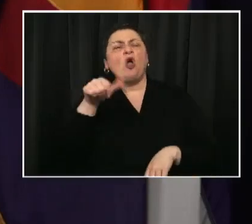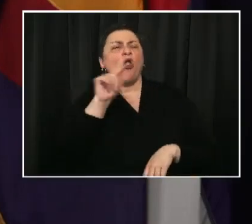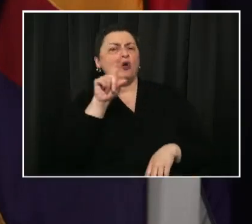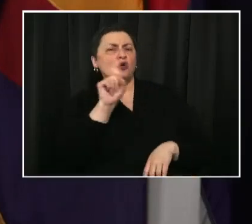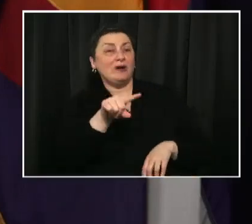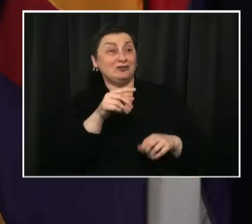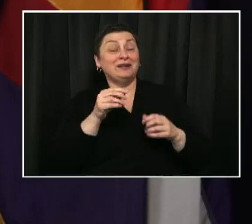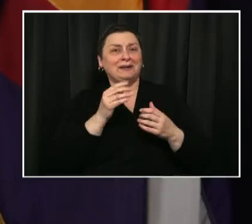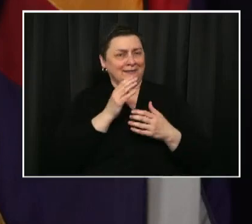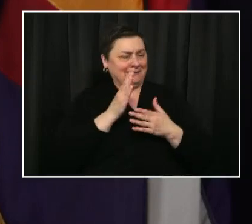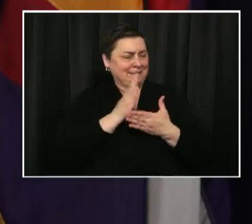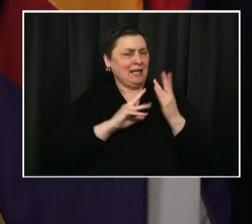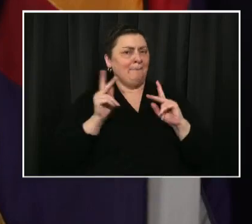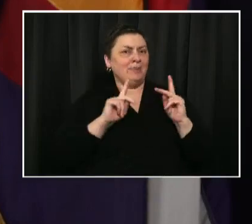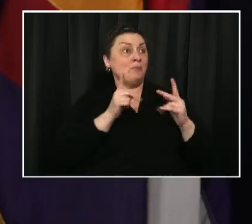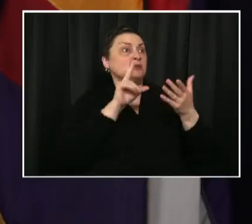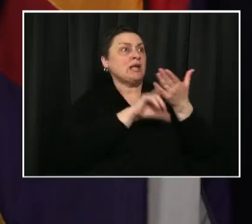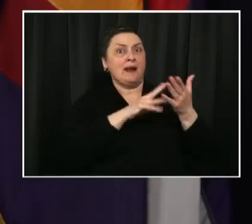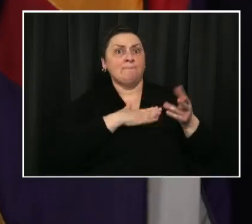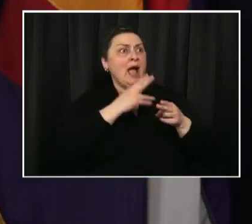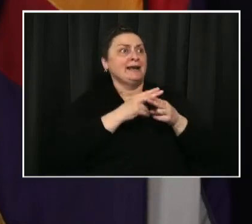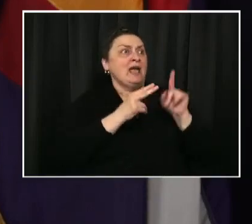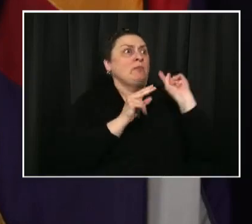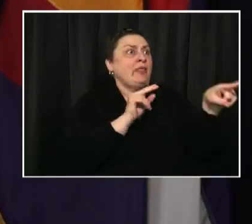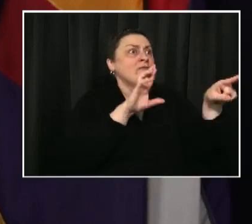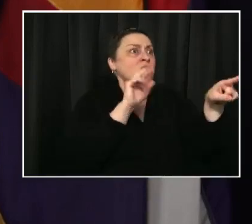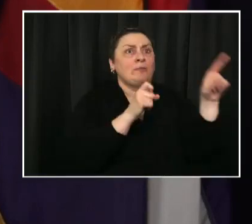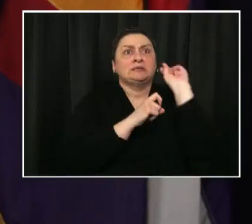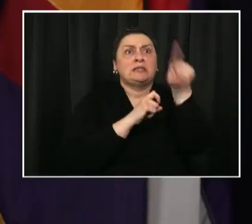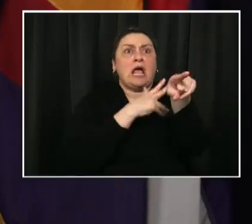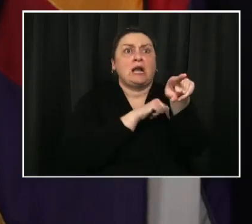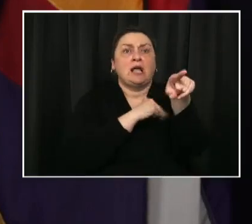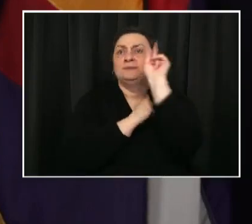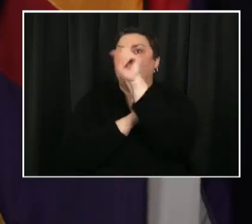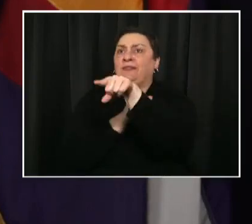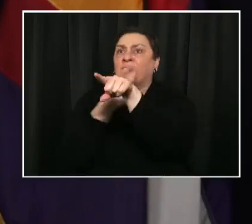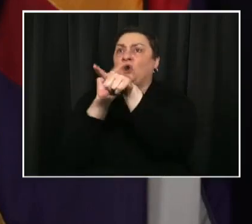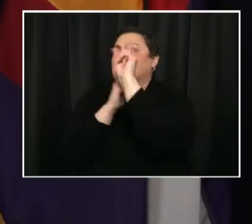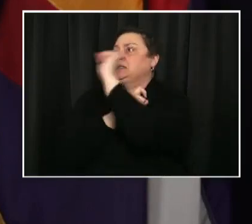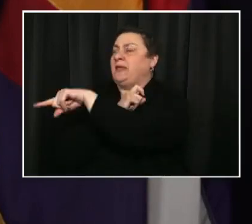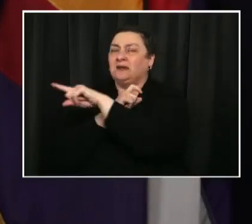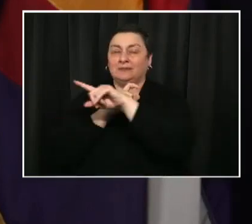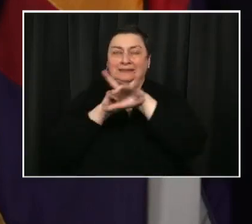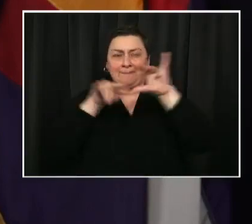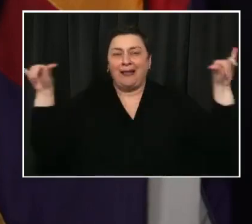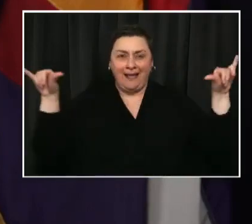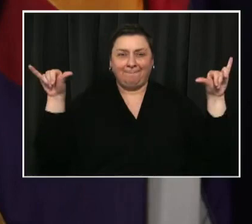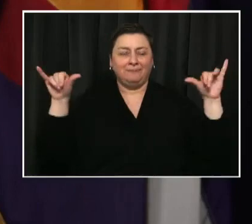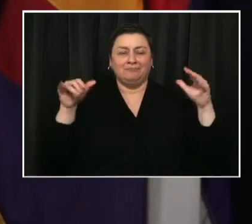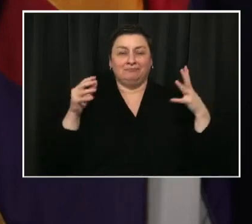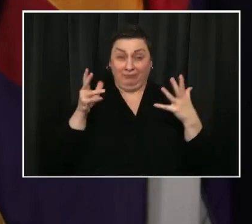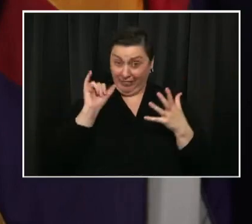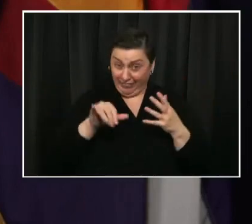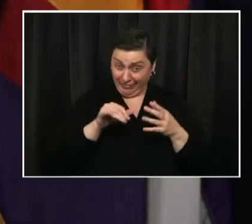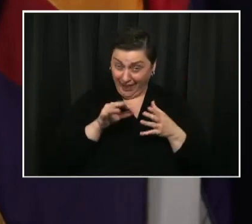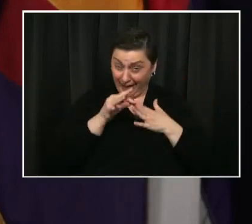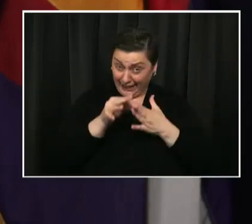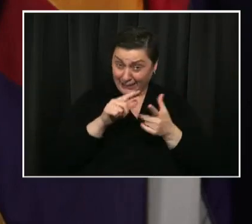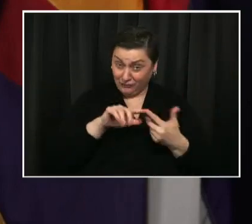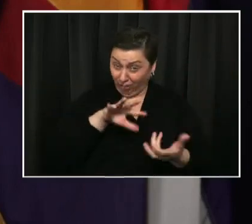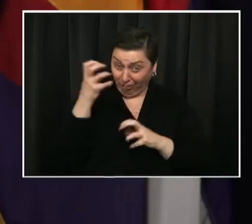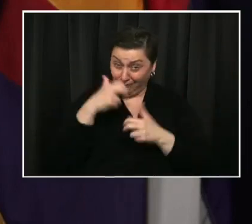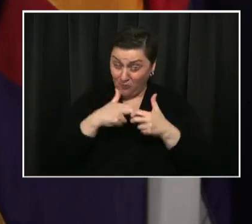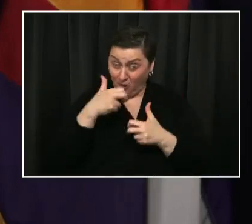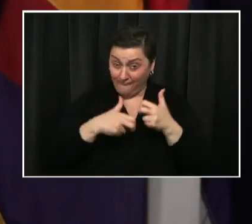multiple pharmacies. Is that recommended? Should people avoid that? Is that creating problems? Well, you can certainly be on as many